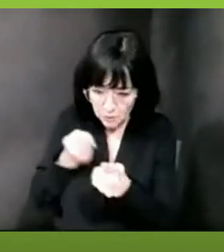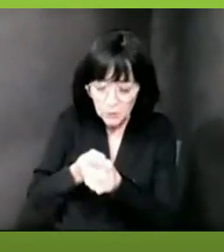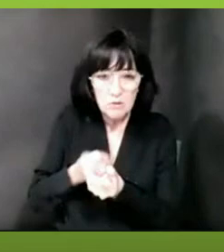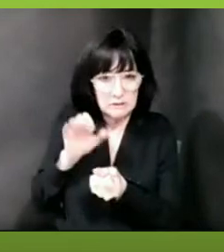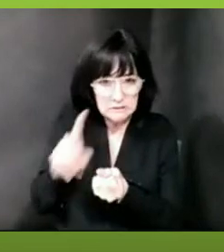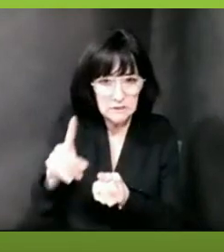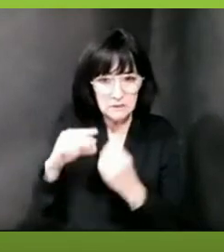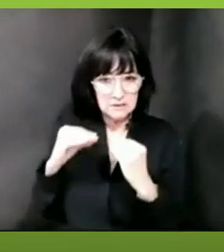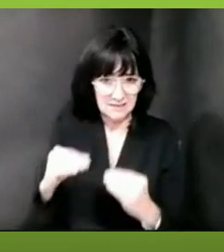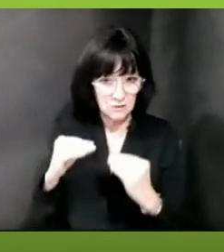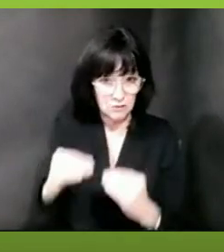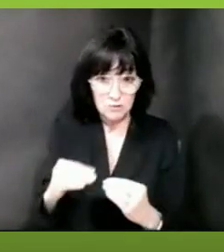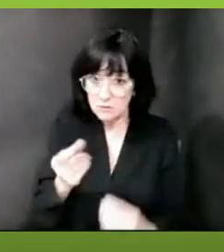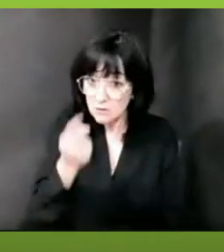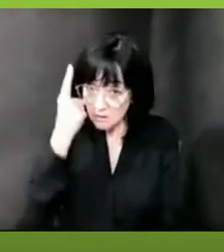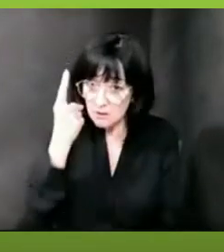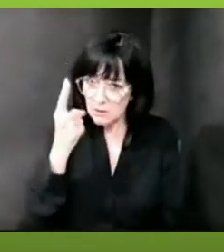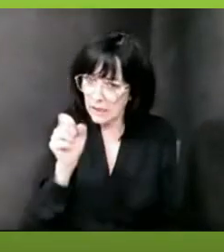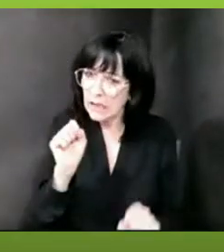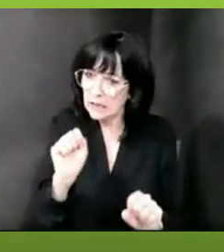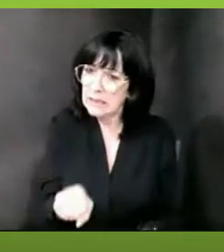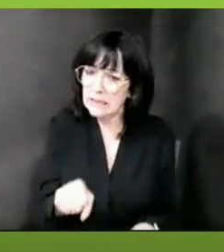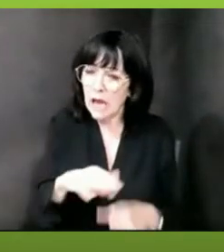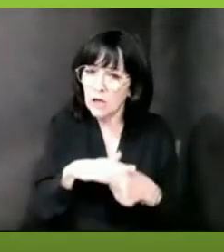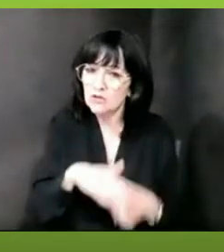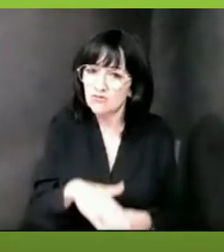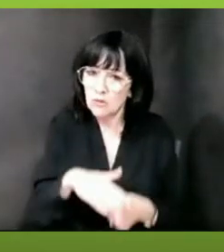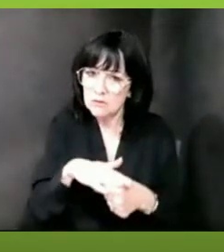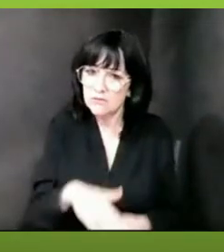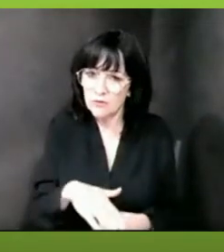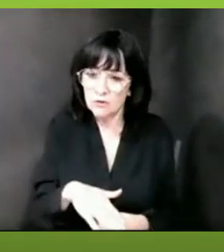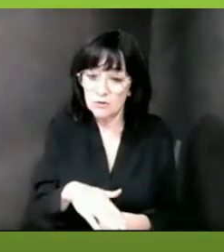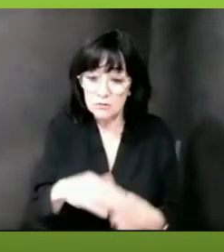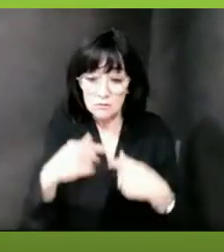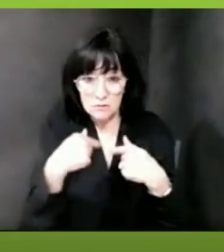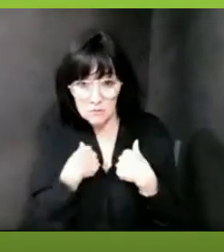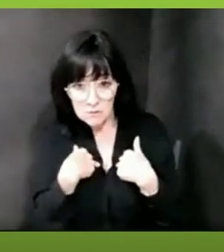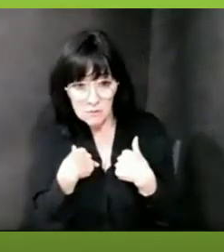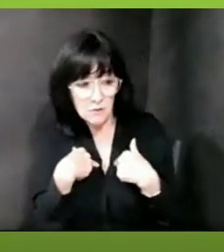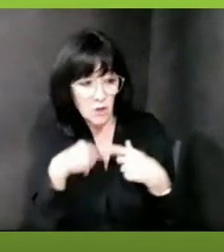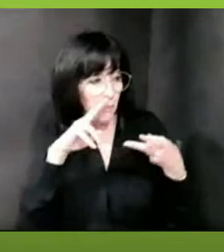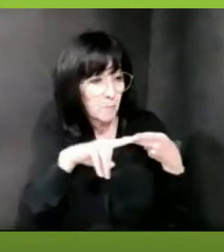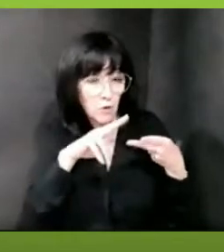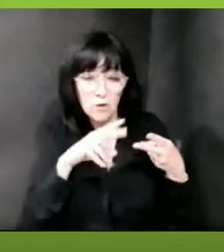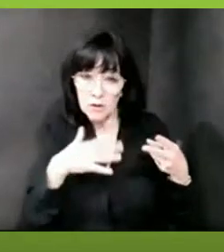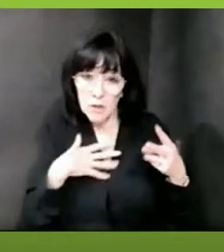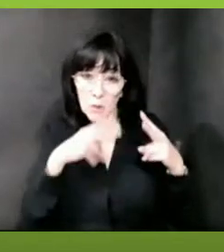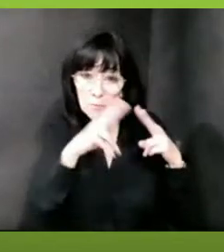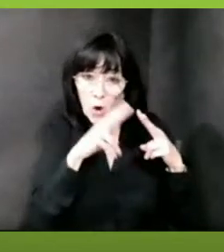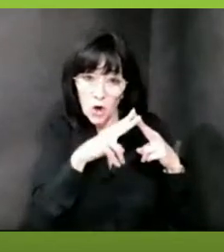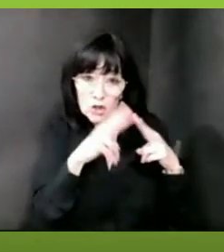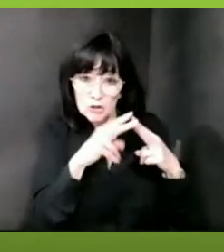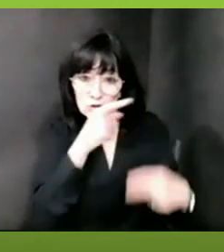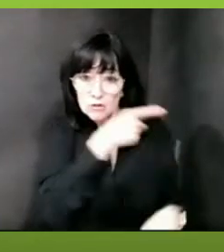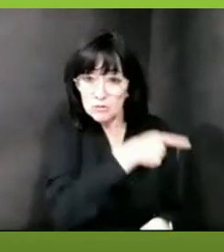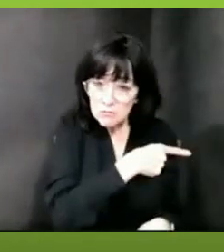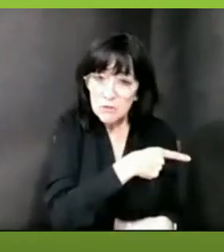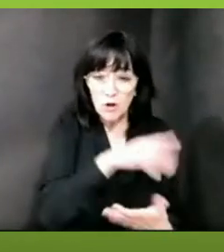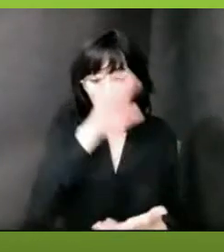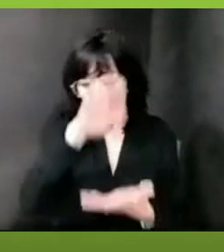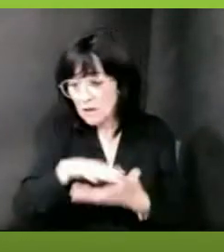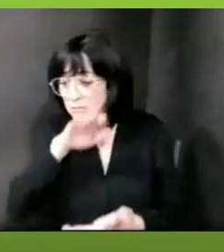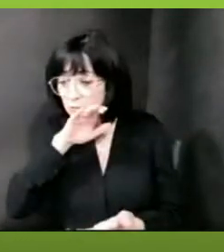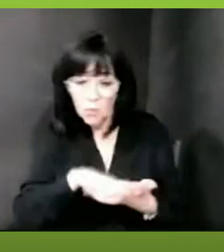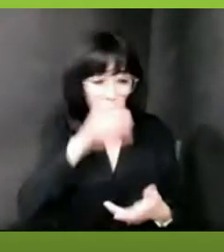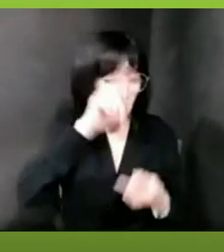significant others too. That can be stressful. So all these things you didn't think you could do 14 months ago. Here you are,